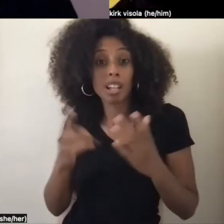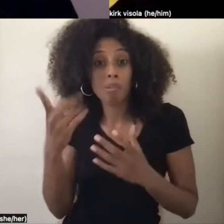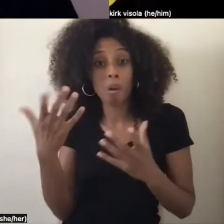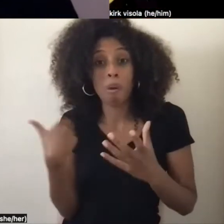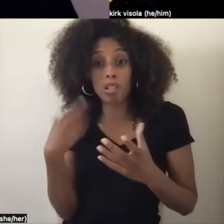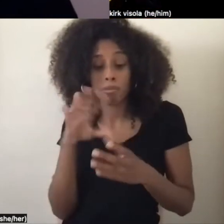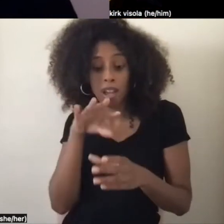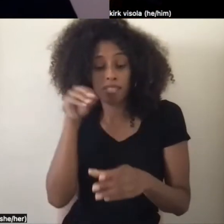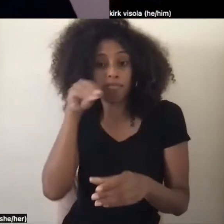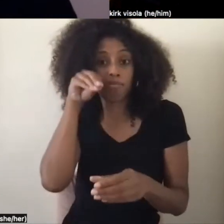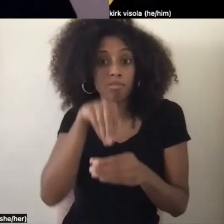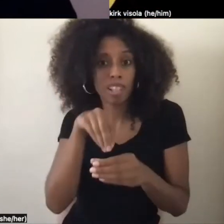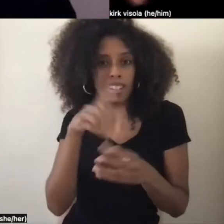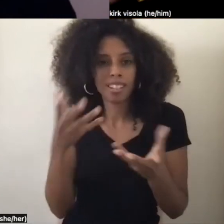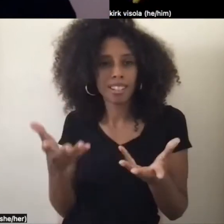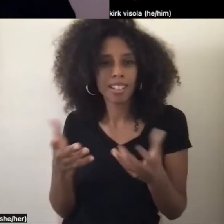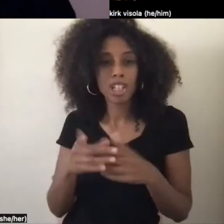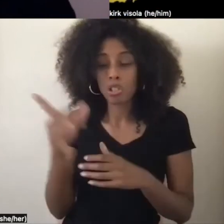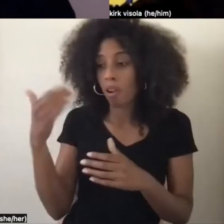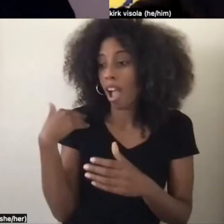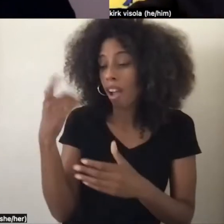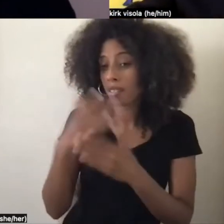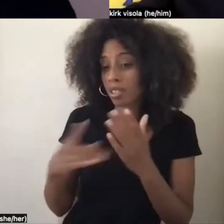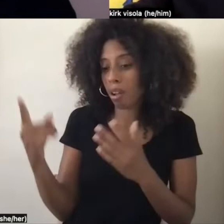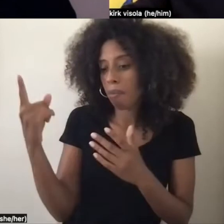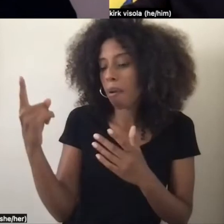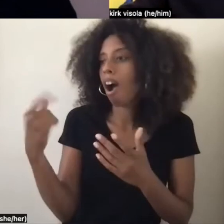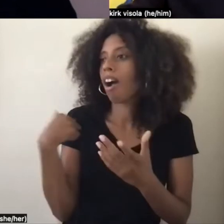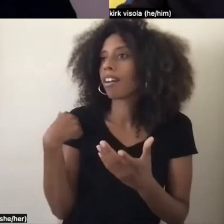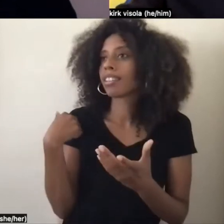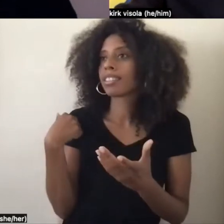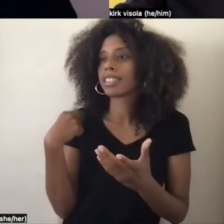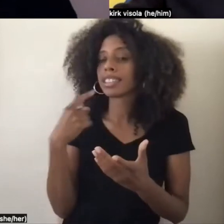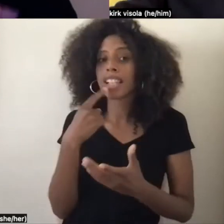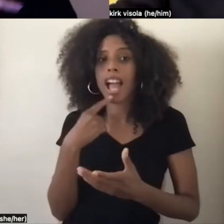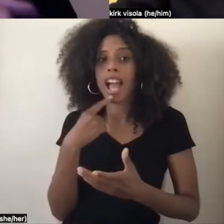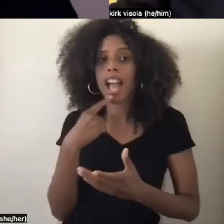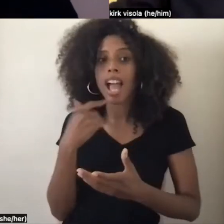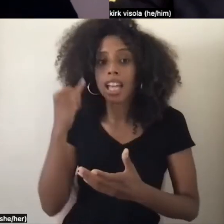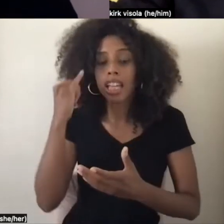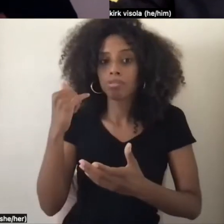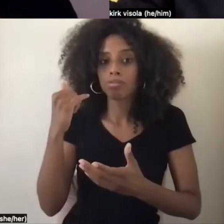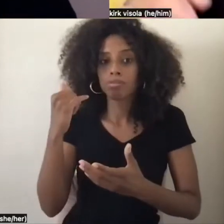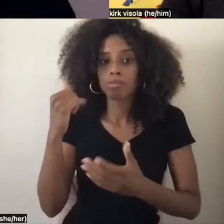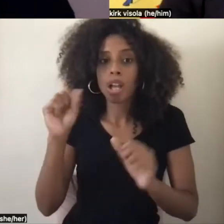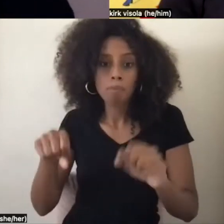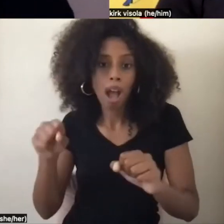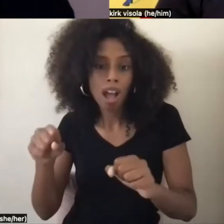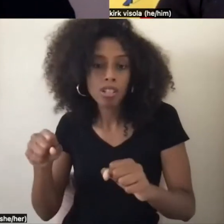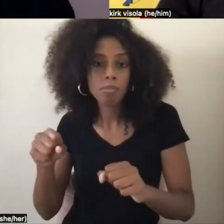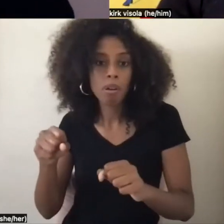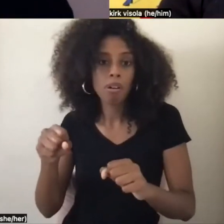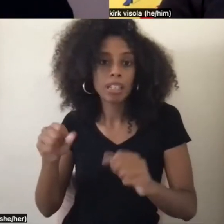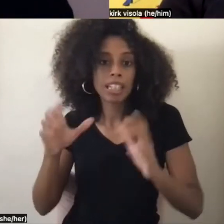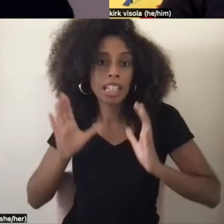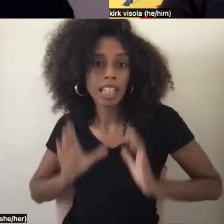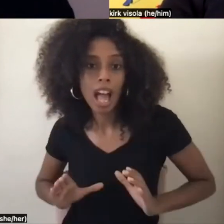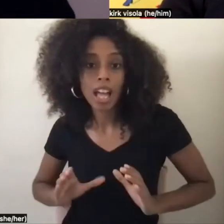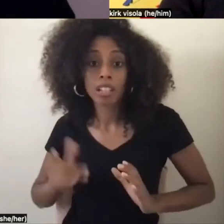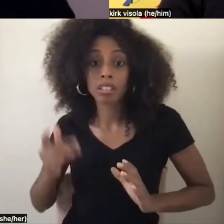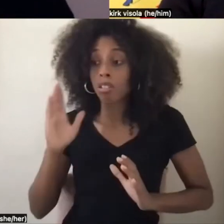or a potential client say, we would work with you if you did X, Y, Z instead of how you live your life